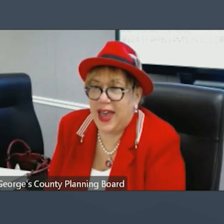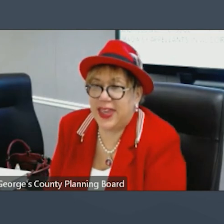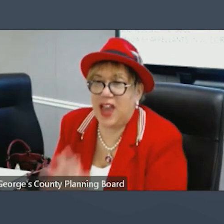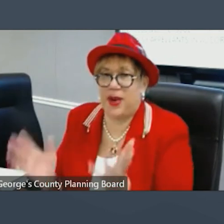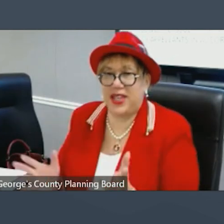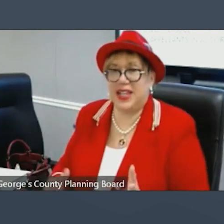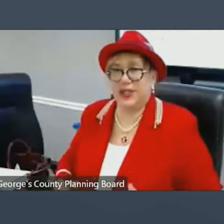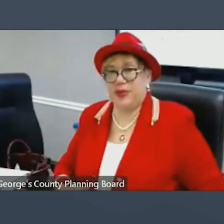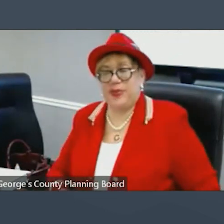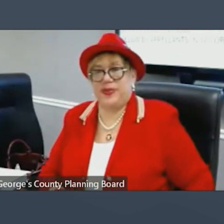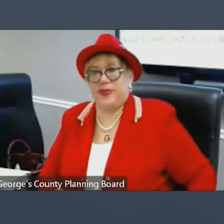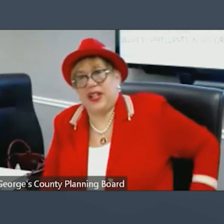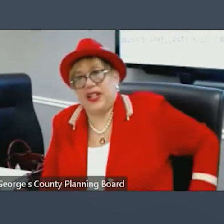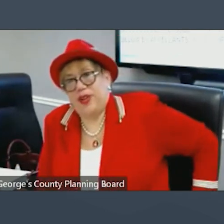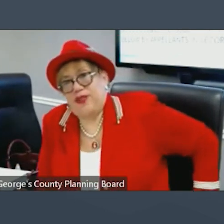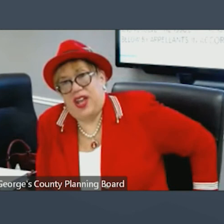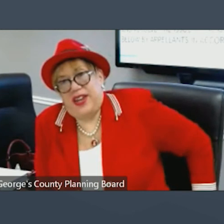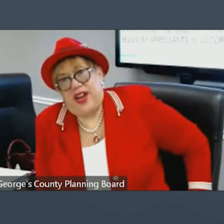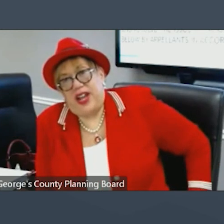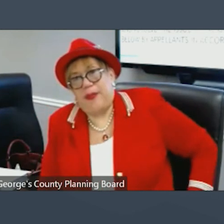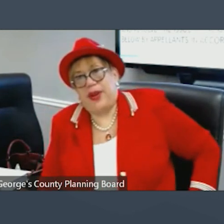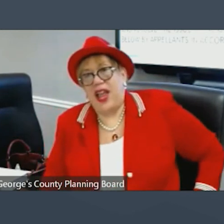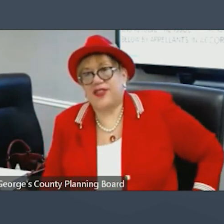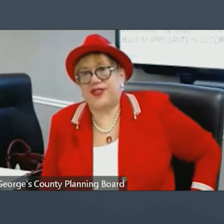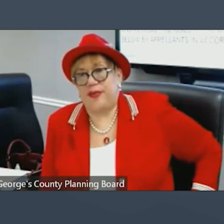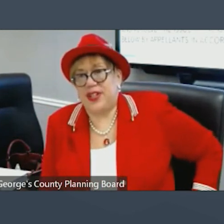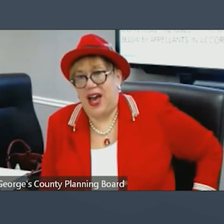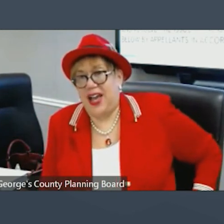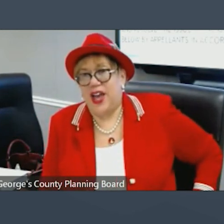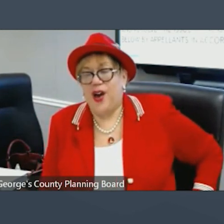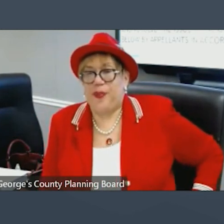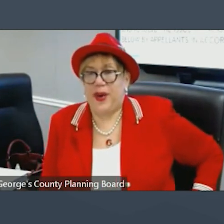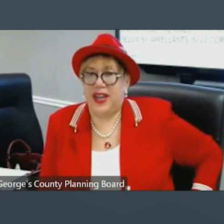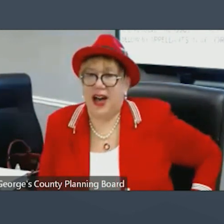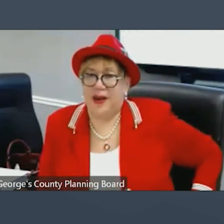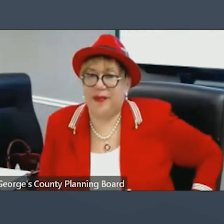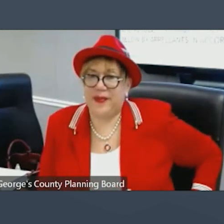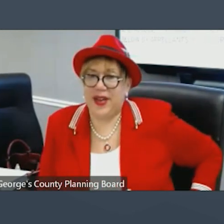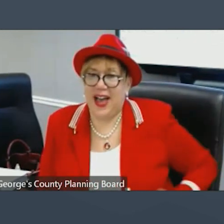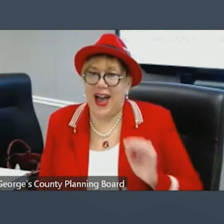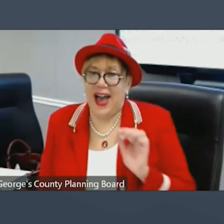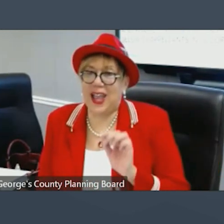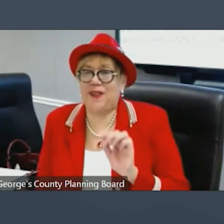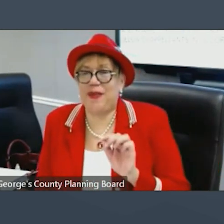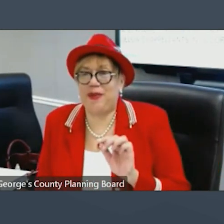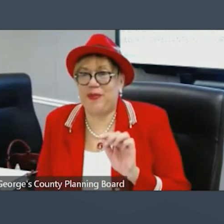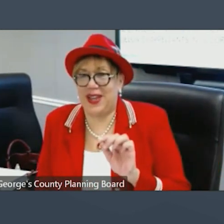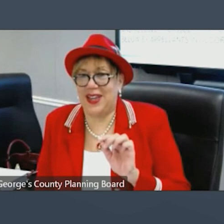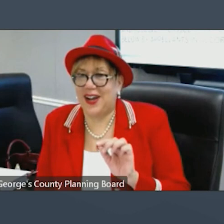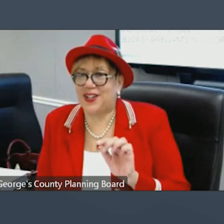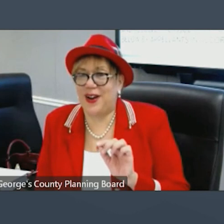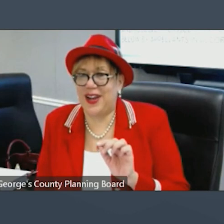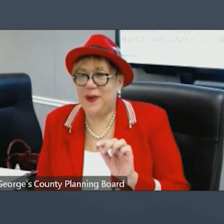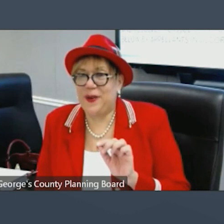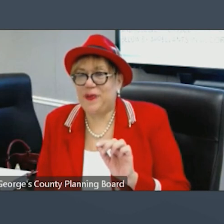I think everybody says, so we're being a little bit redundant right now, but our hands are somewhat tied. But I can remember being a